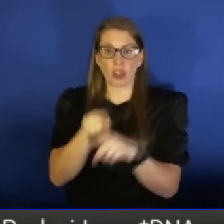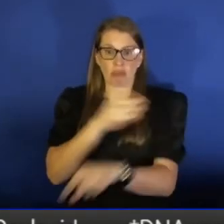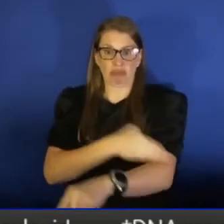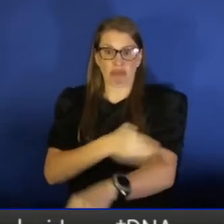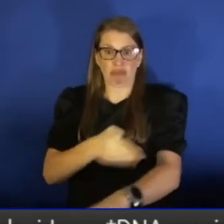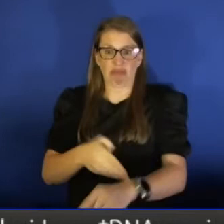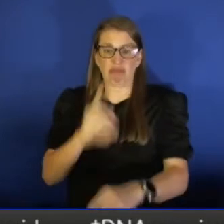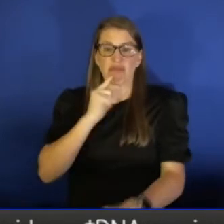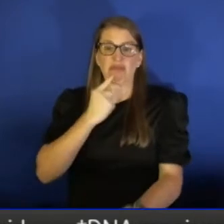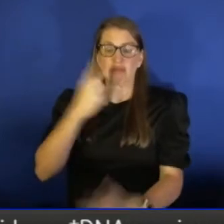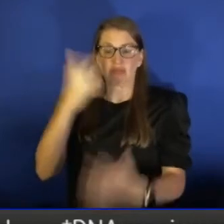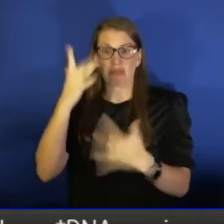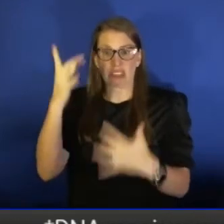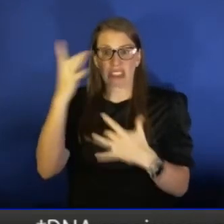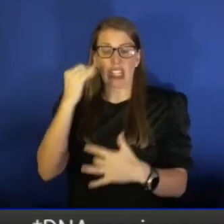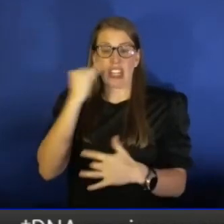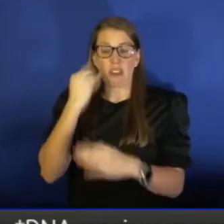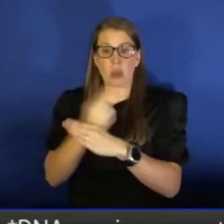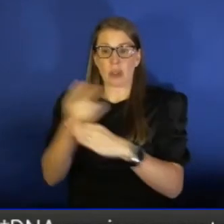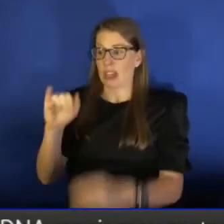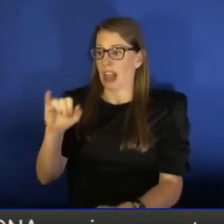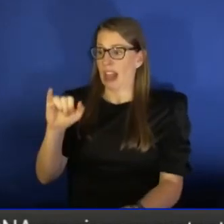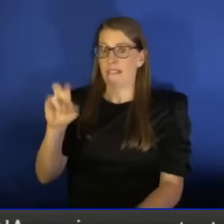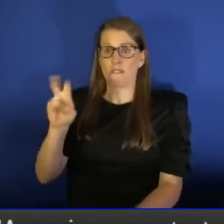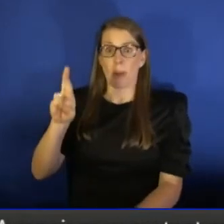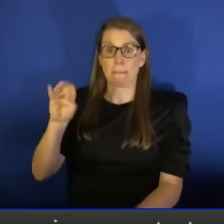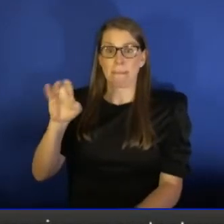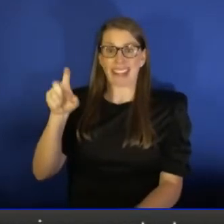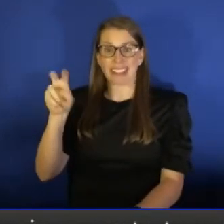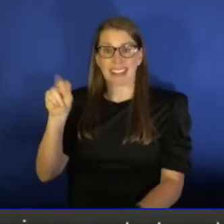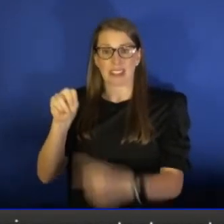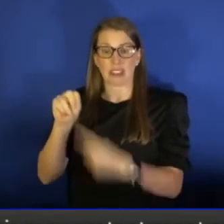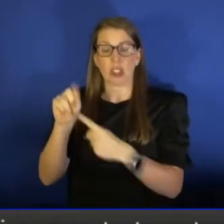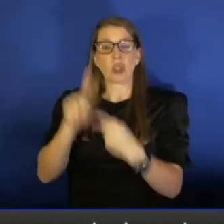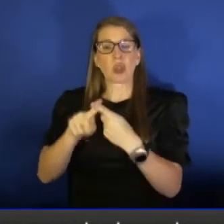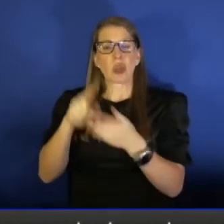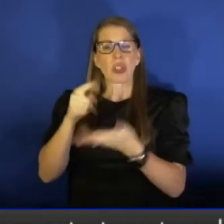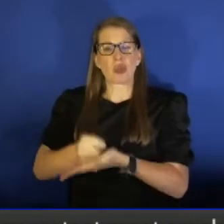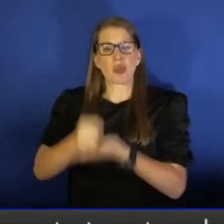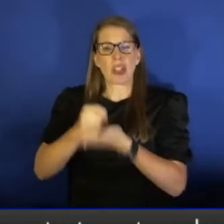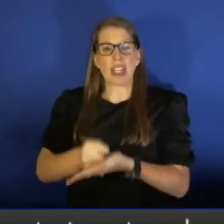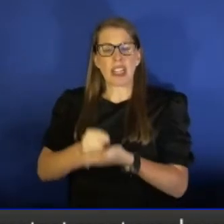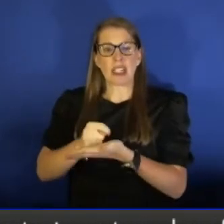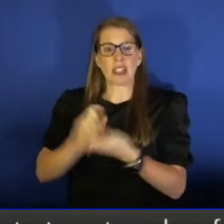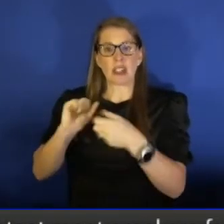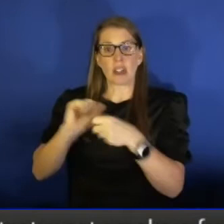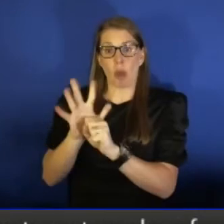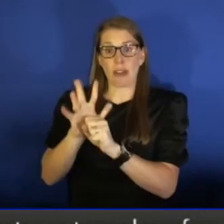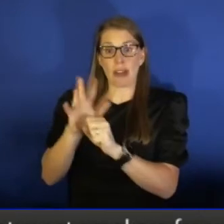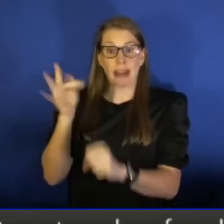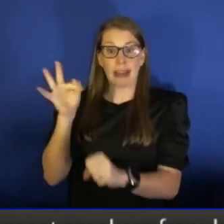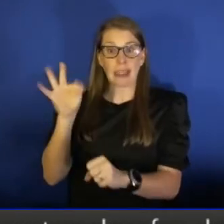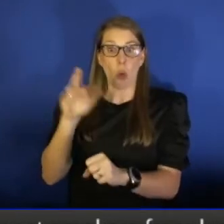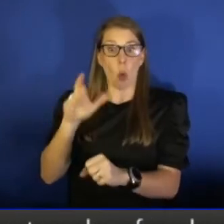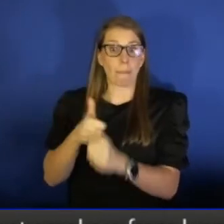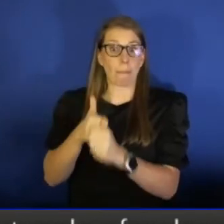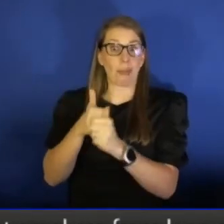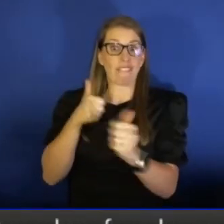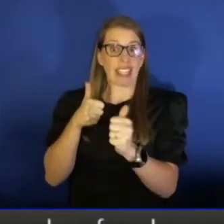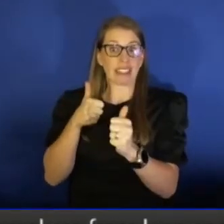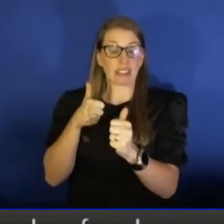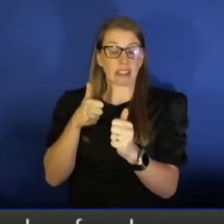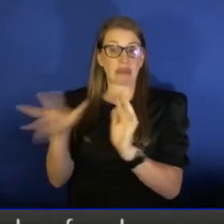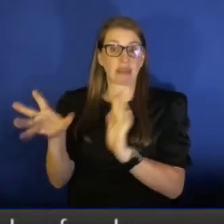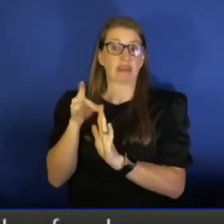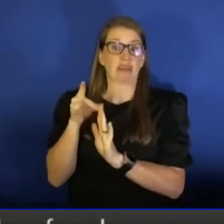using ivermectin either to treat COVID-19 or to prevent COVID-19. So I'm just unclear. We know that there are still other platforms